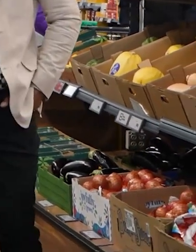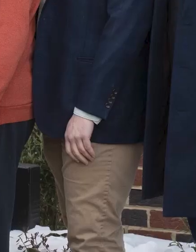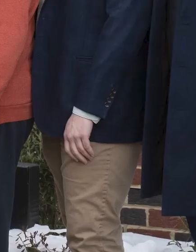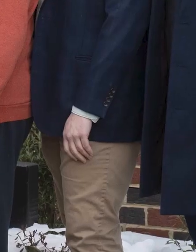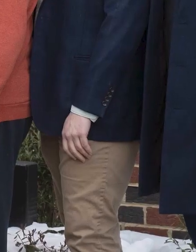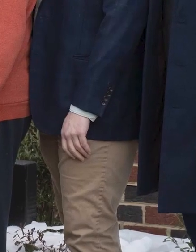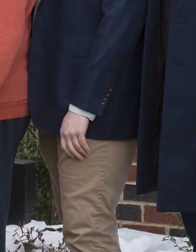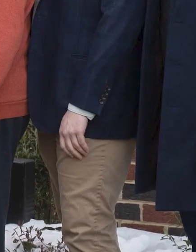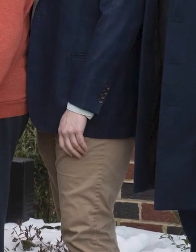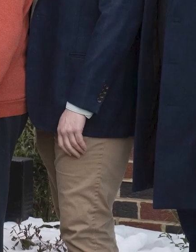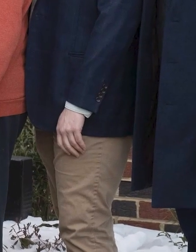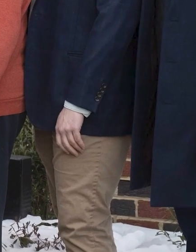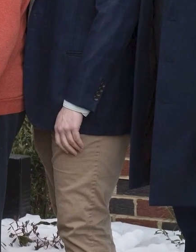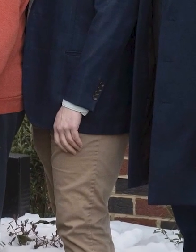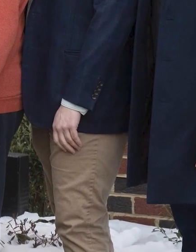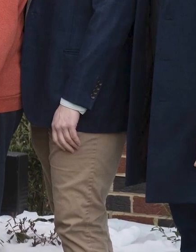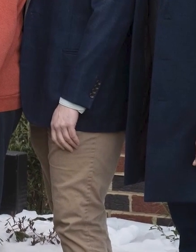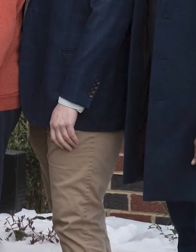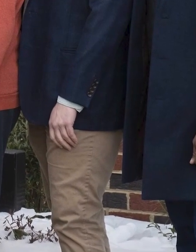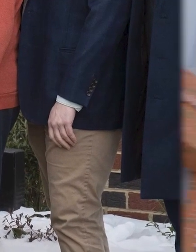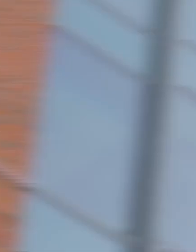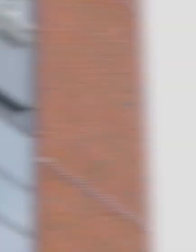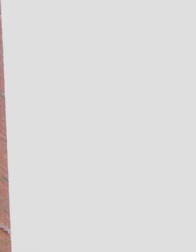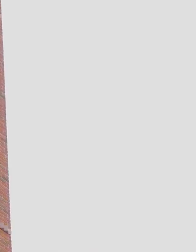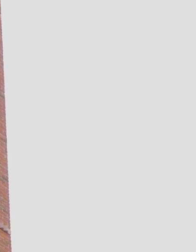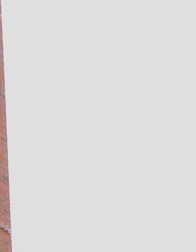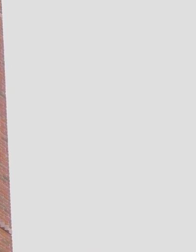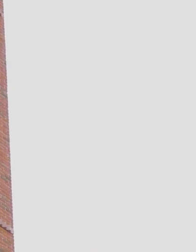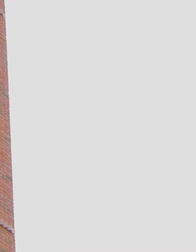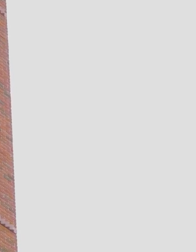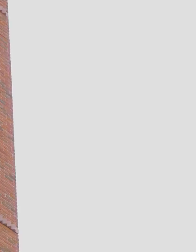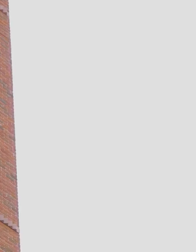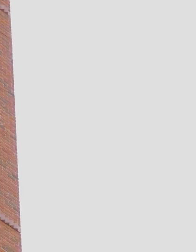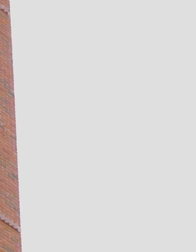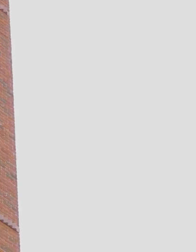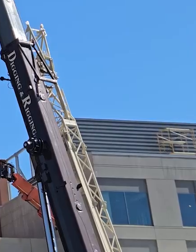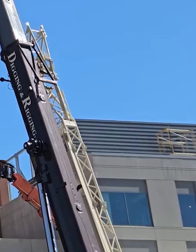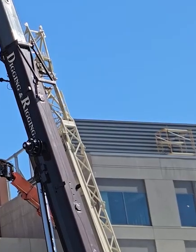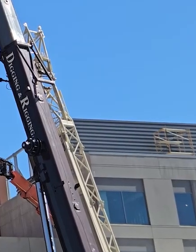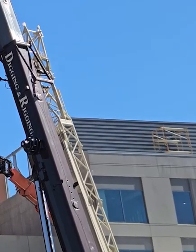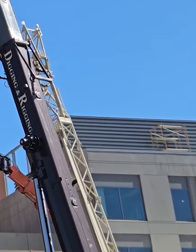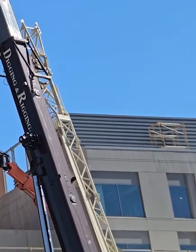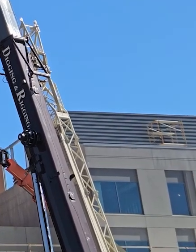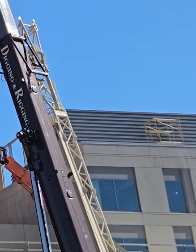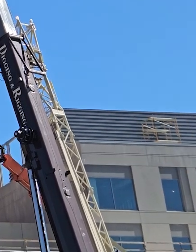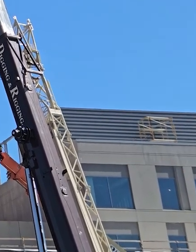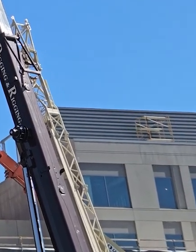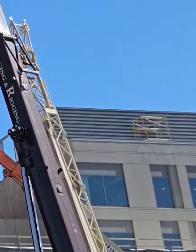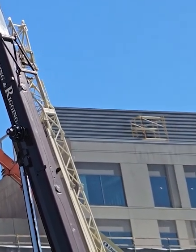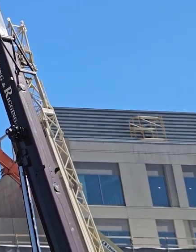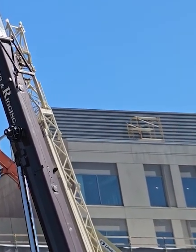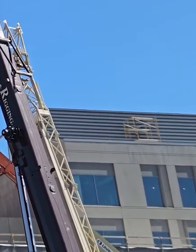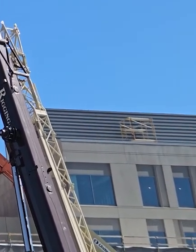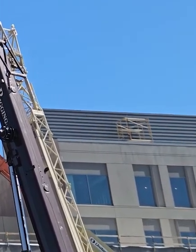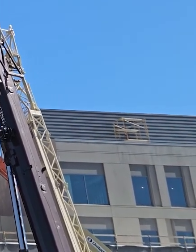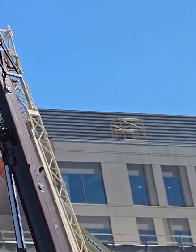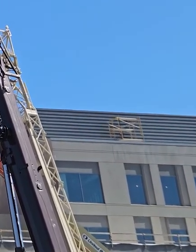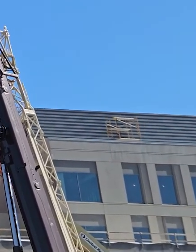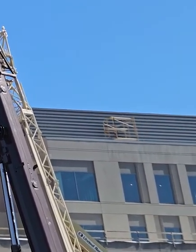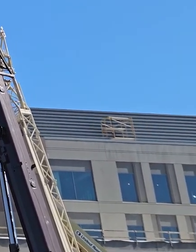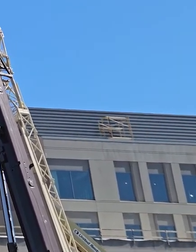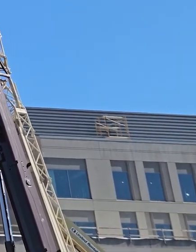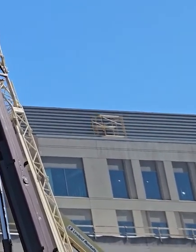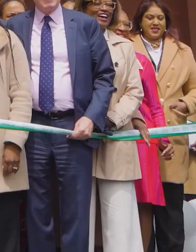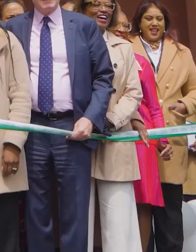food and new beginnings at Skyland Town Center. At St. Elizabeth's East, we opened Cedar Hill Hospital, the first